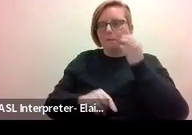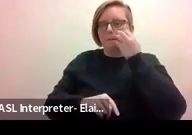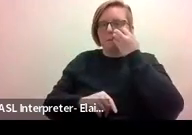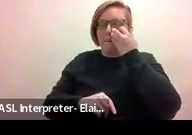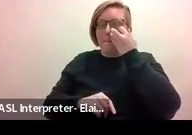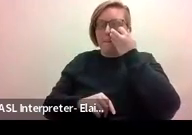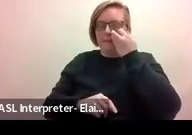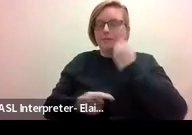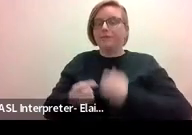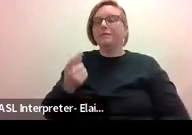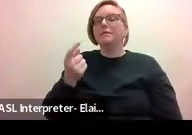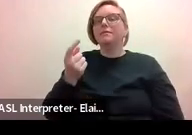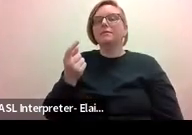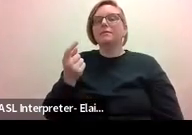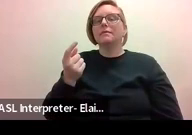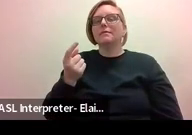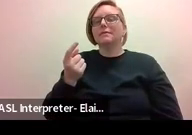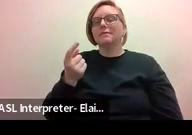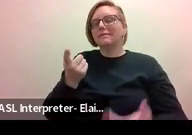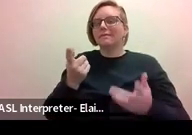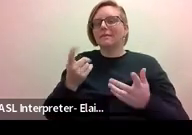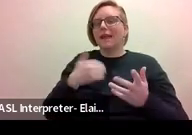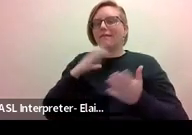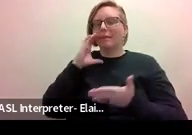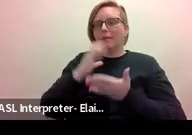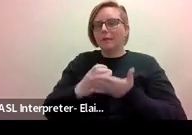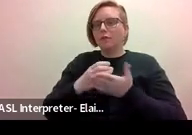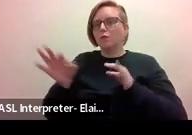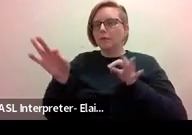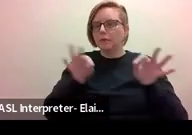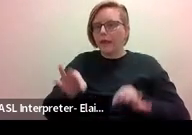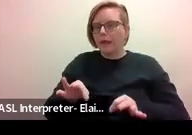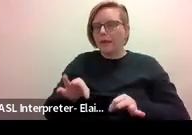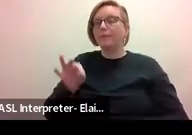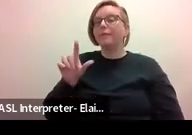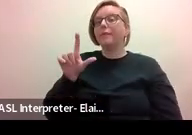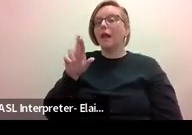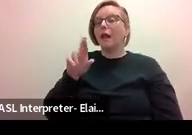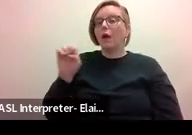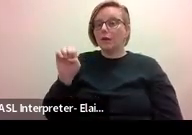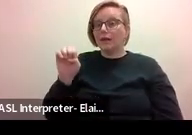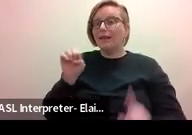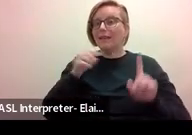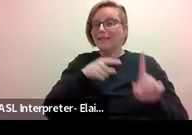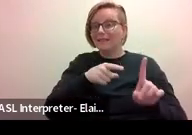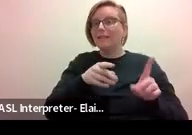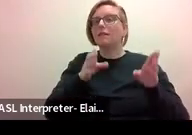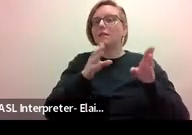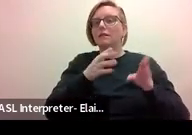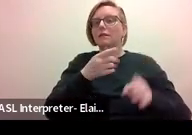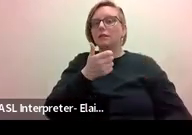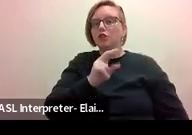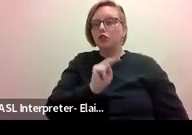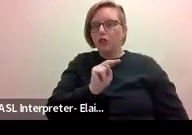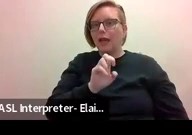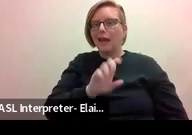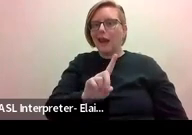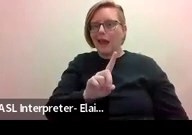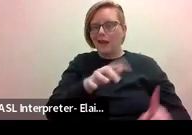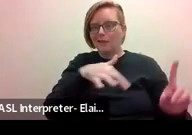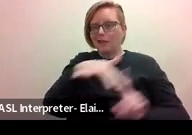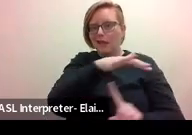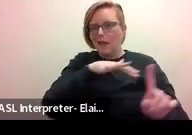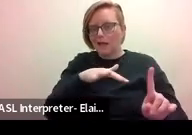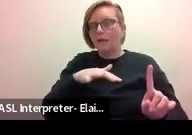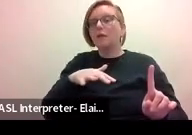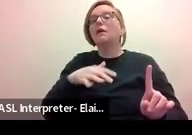little visual about least restrictive environment. The least restrictive is that general ed setting. We're always trying to get our students back